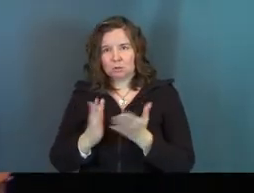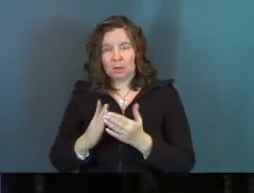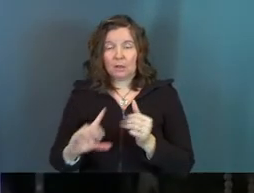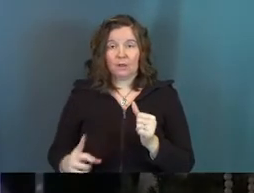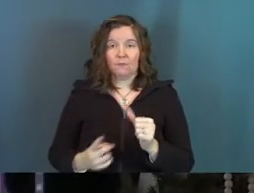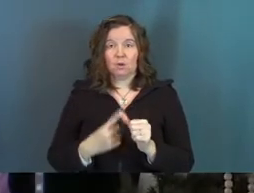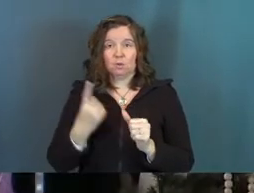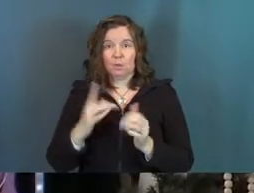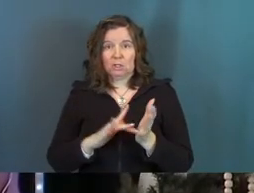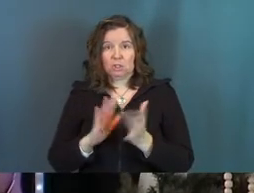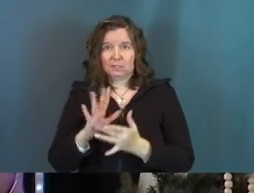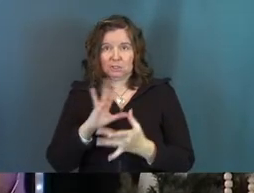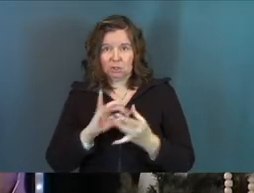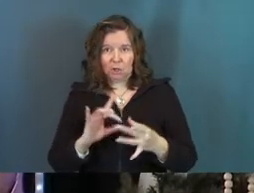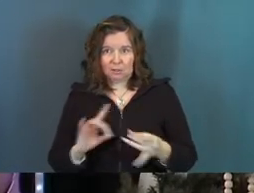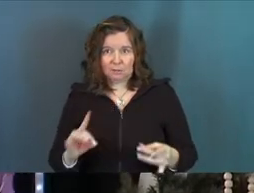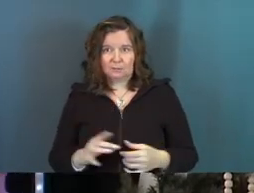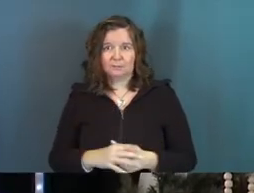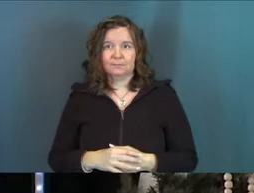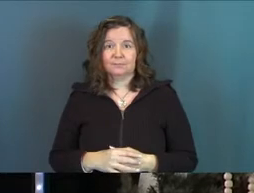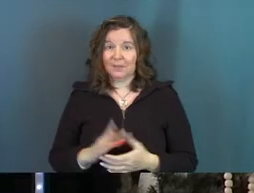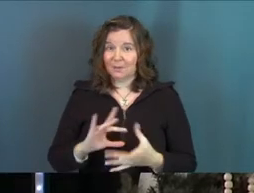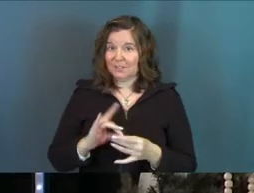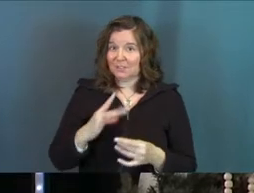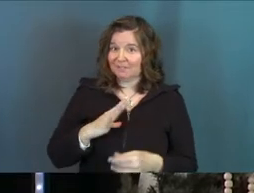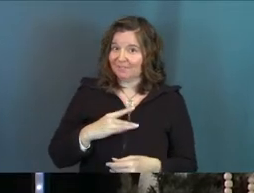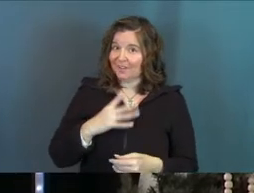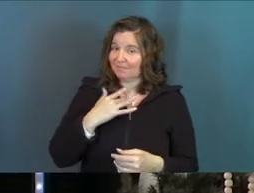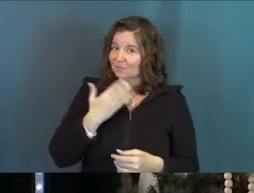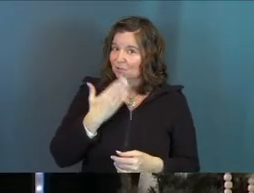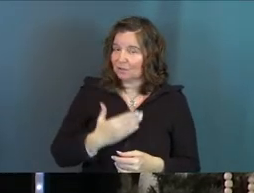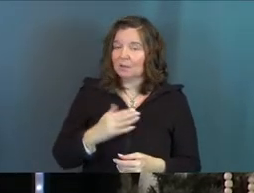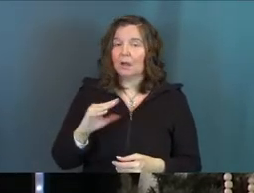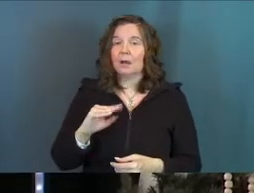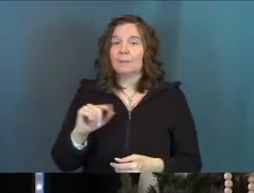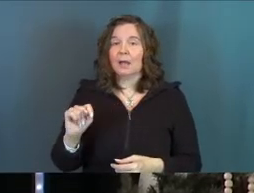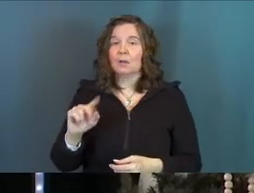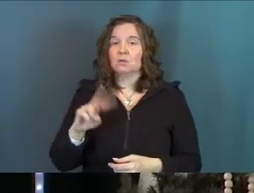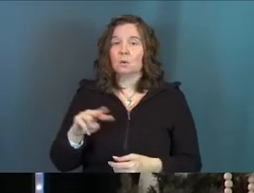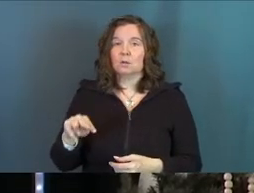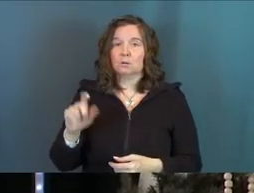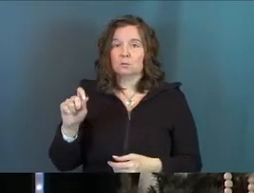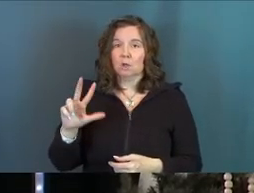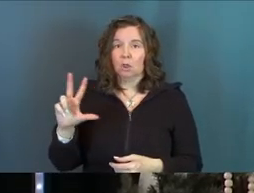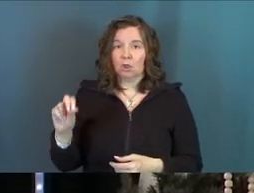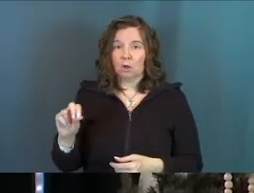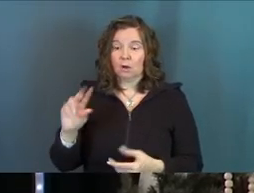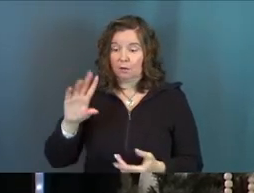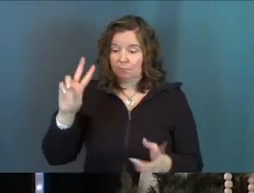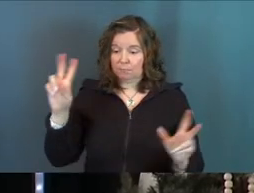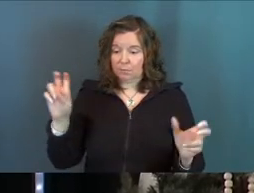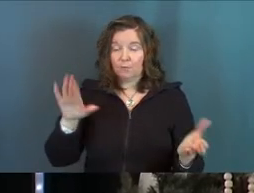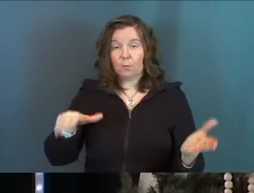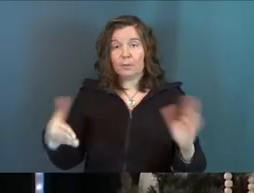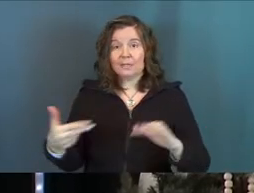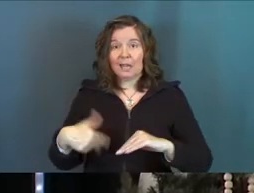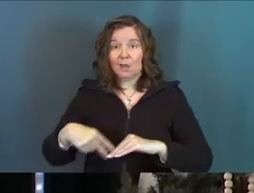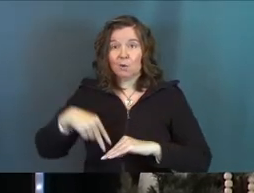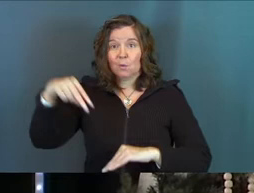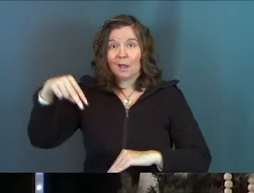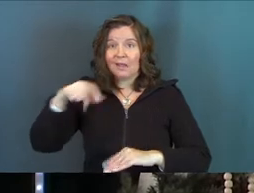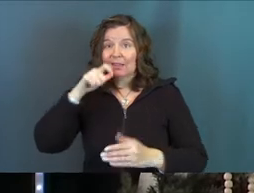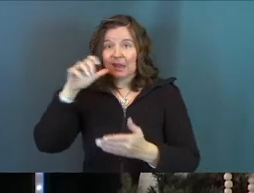just Jesus talking to us. It's always good when Jesus talks to us, amen? So the first one is Matthew 22, verse 30. For when the dead rise, they will neither